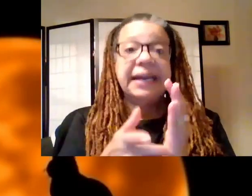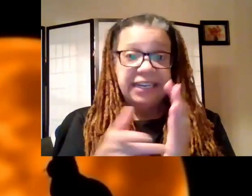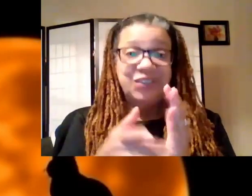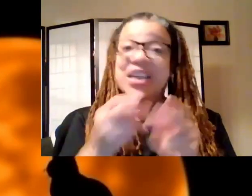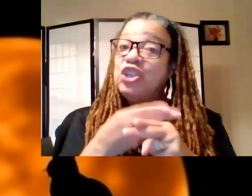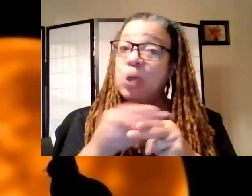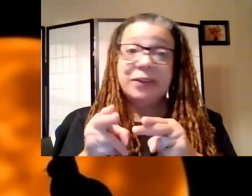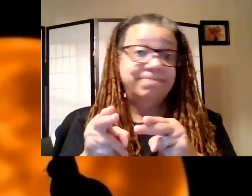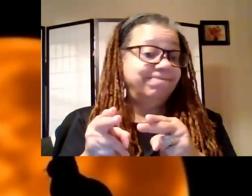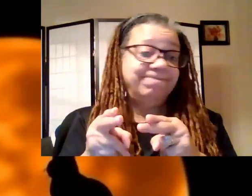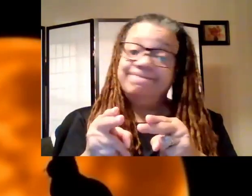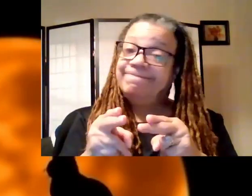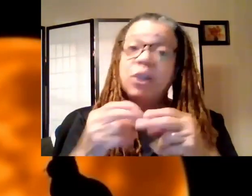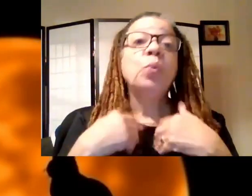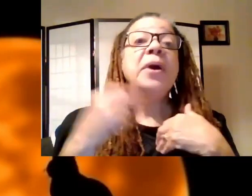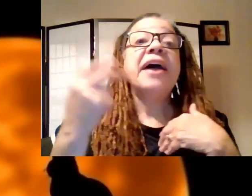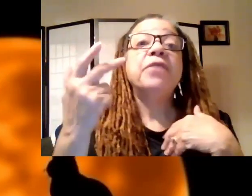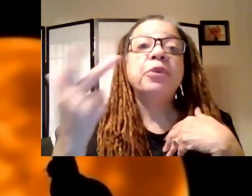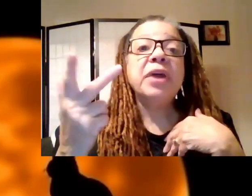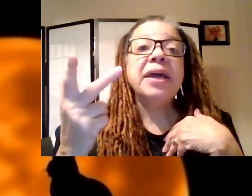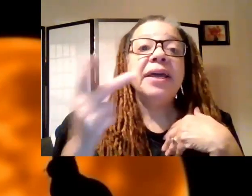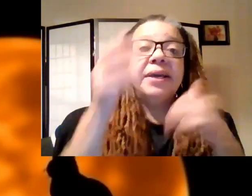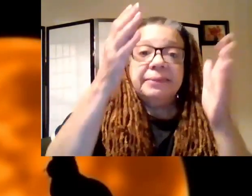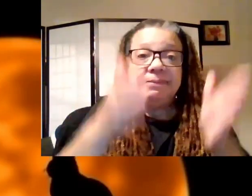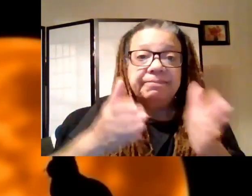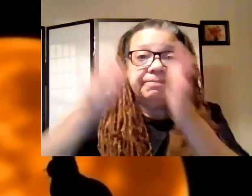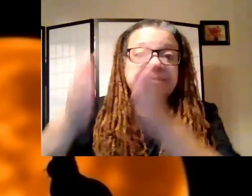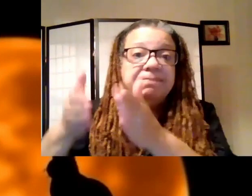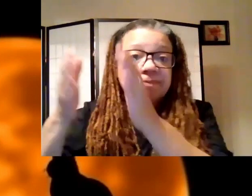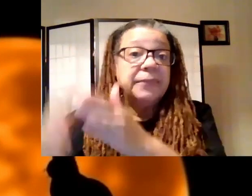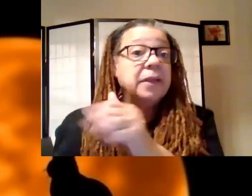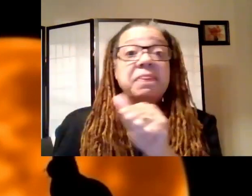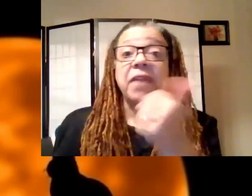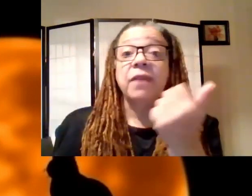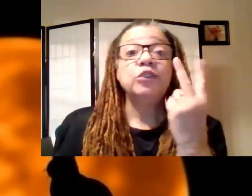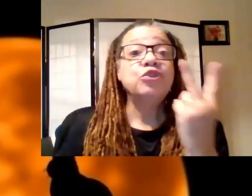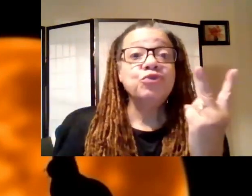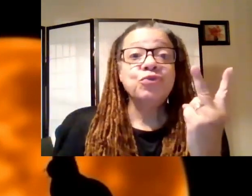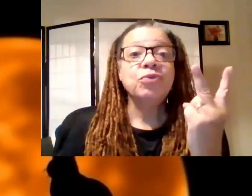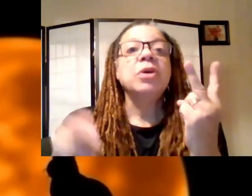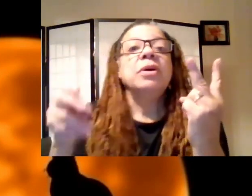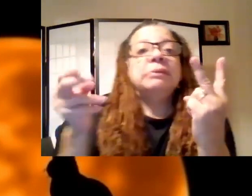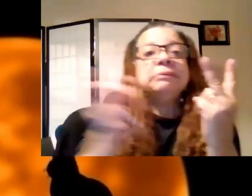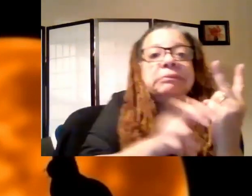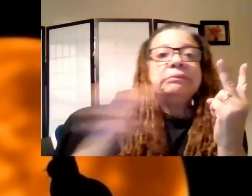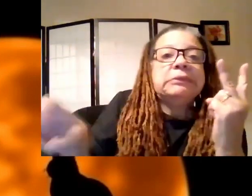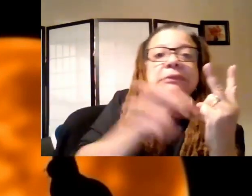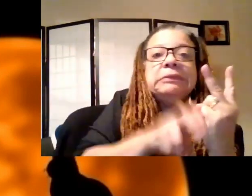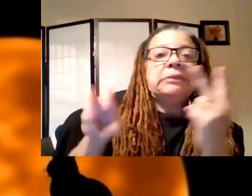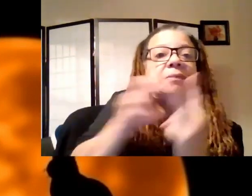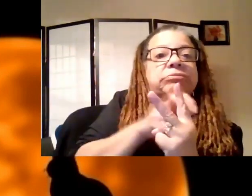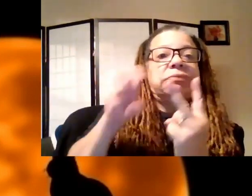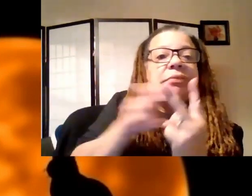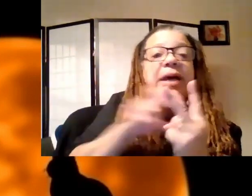have 3 pods. So that means the other 2 technicians are having to run back and forth between their pods and the